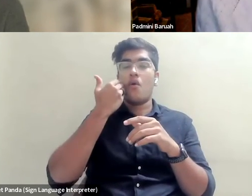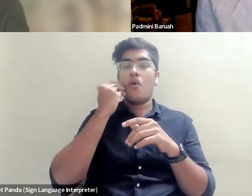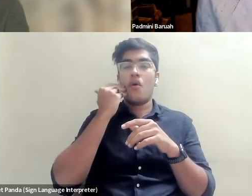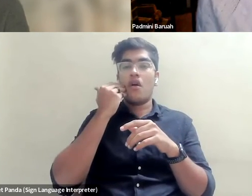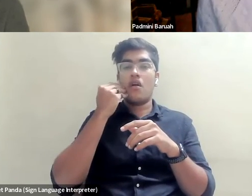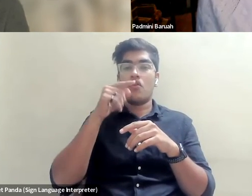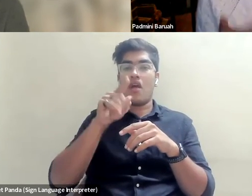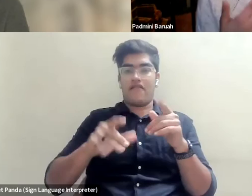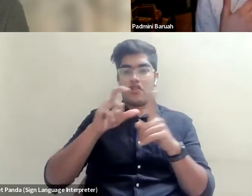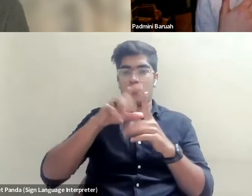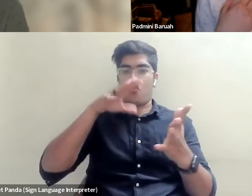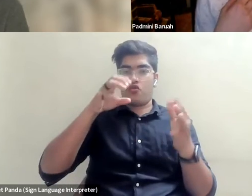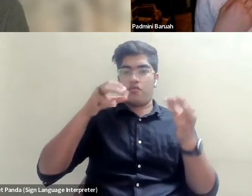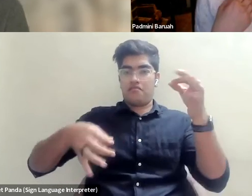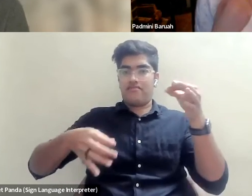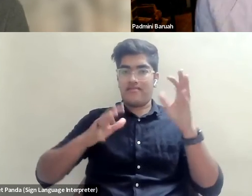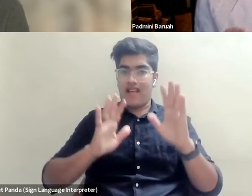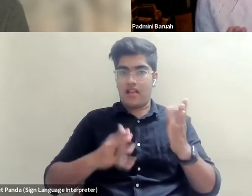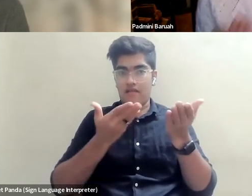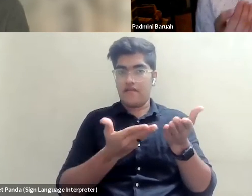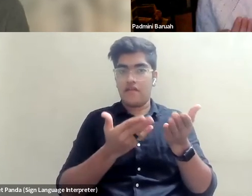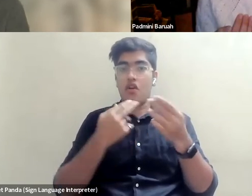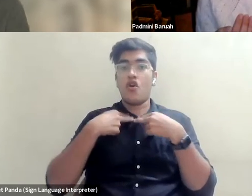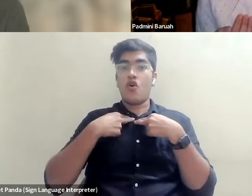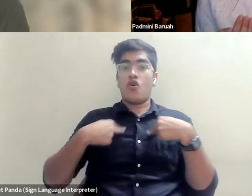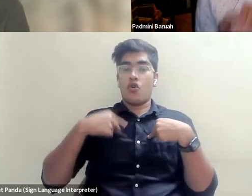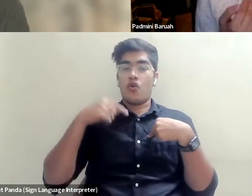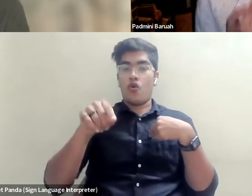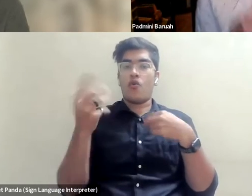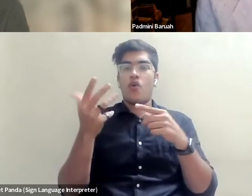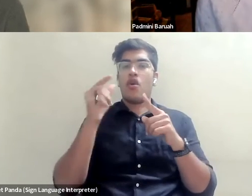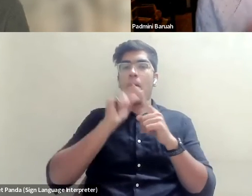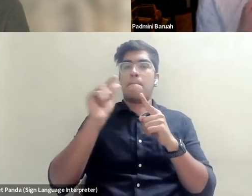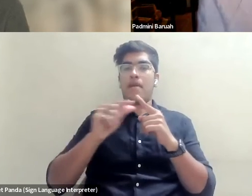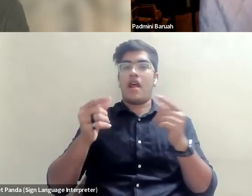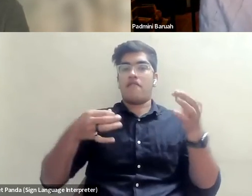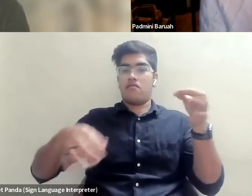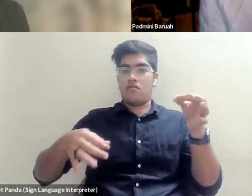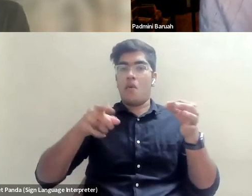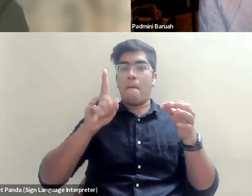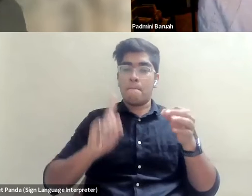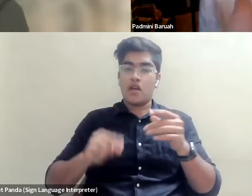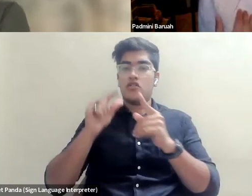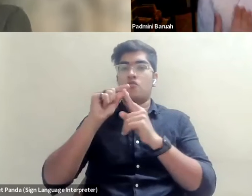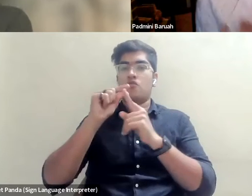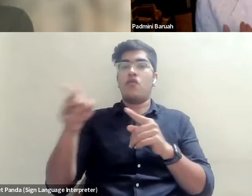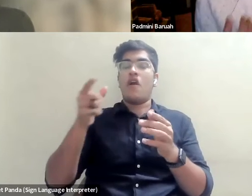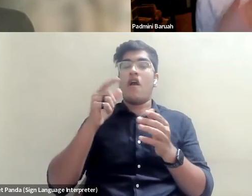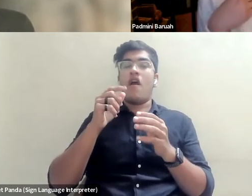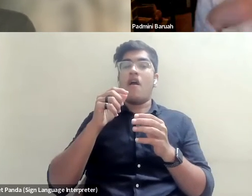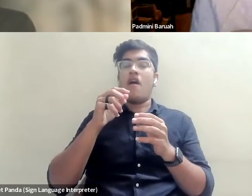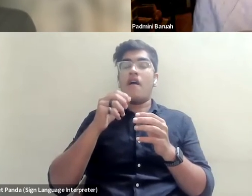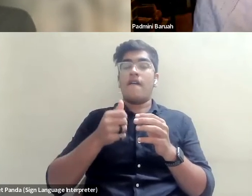such a document, the court considers it a private document that needs to be proved by bringing the village headman